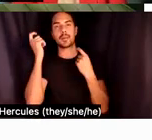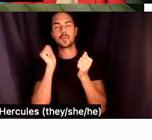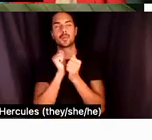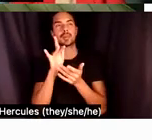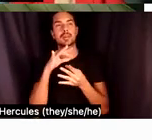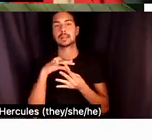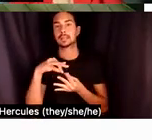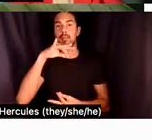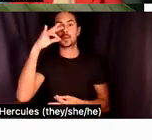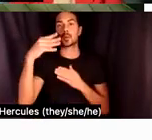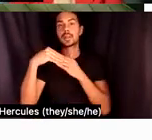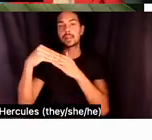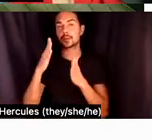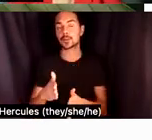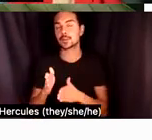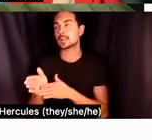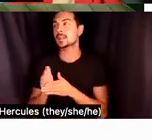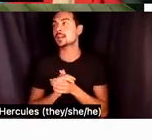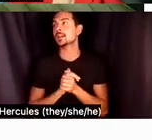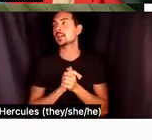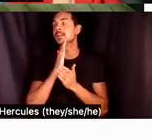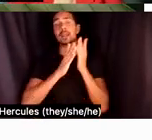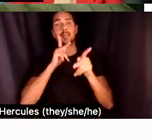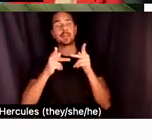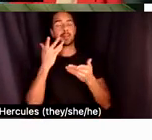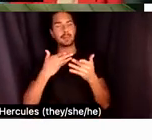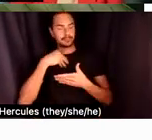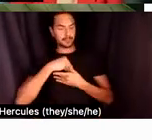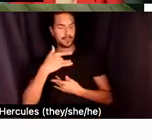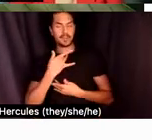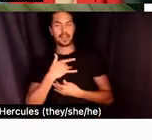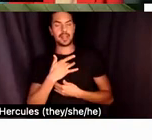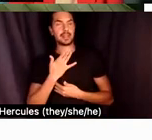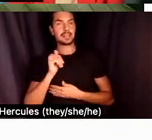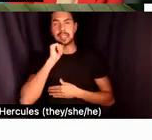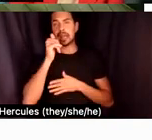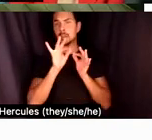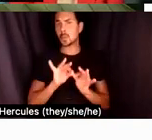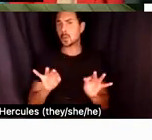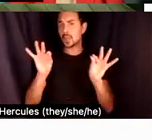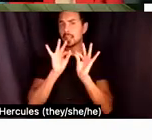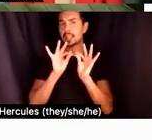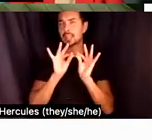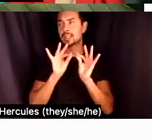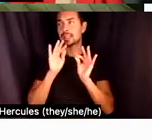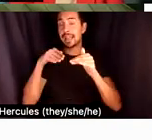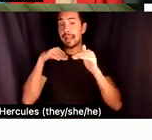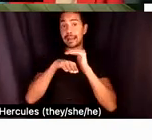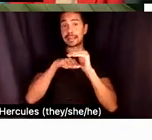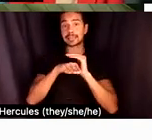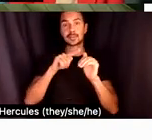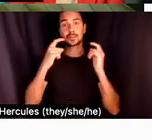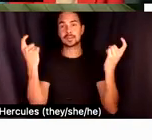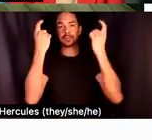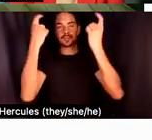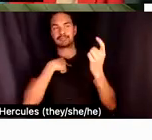spiritual leaders, some people might feel like they're not worthy of accessing these ceremonies, or